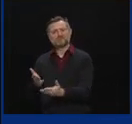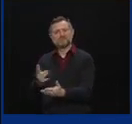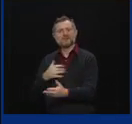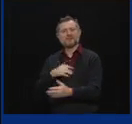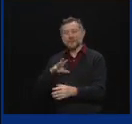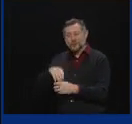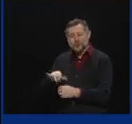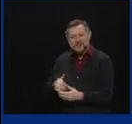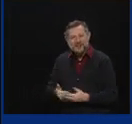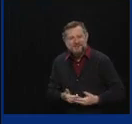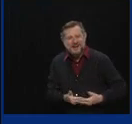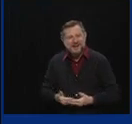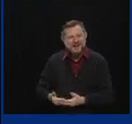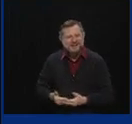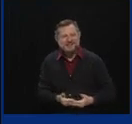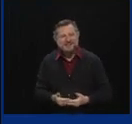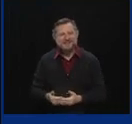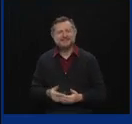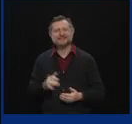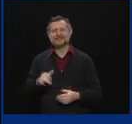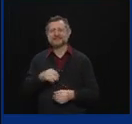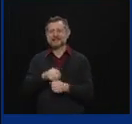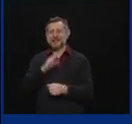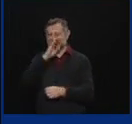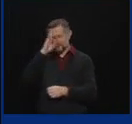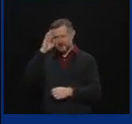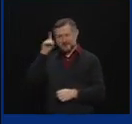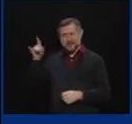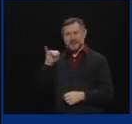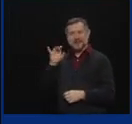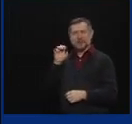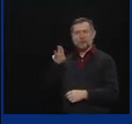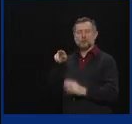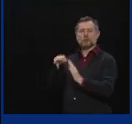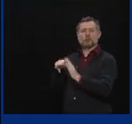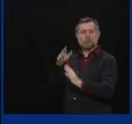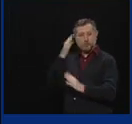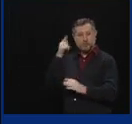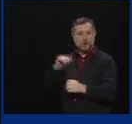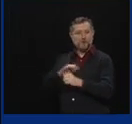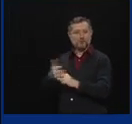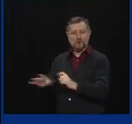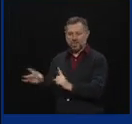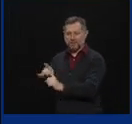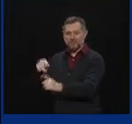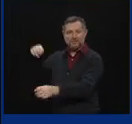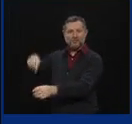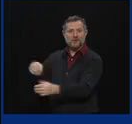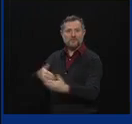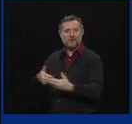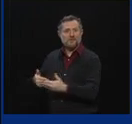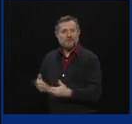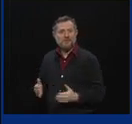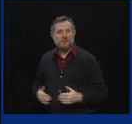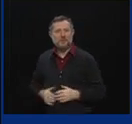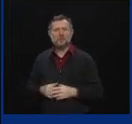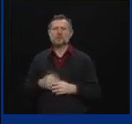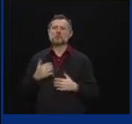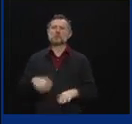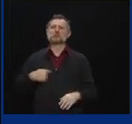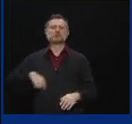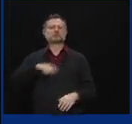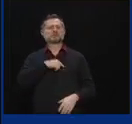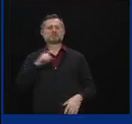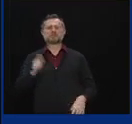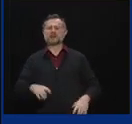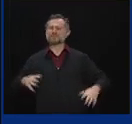Oshai Children's Hospital, who are in the ICU because of COVID-19. We have to come together as a community, Western New